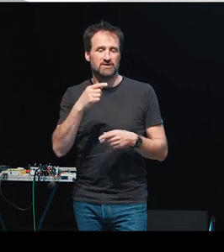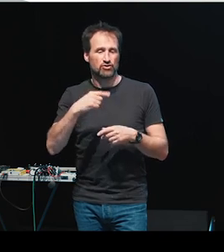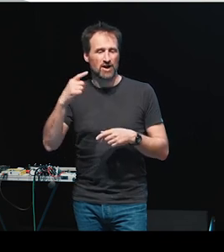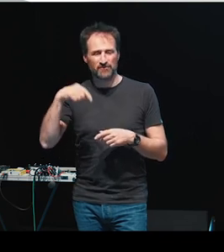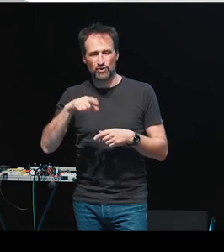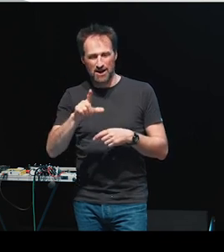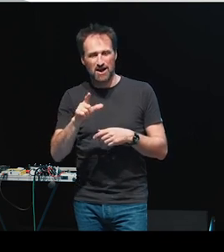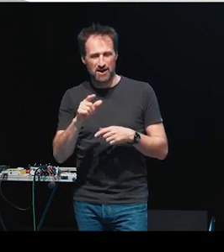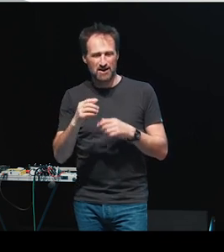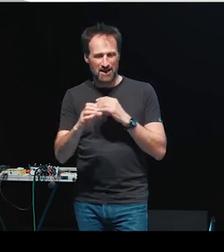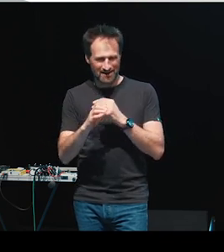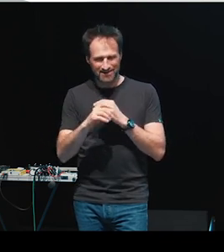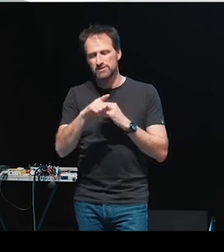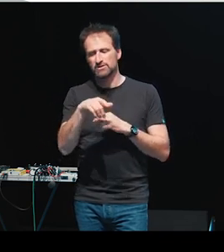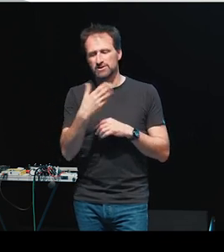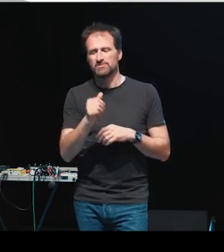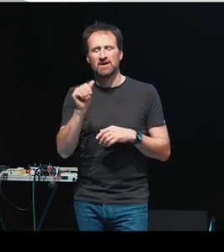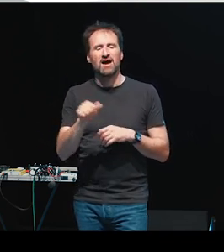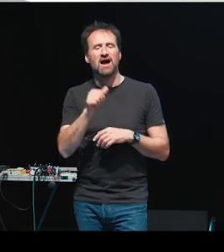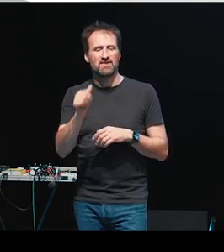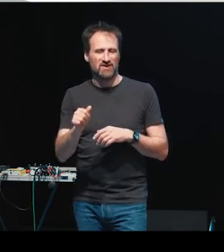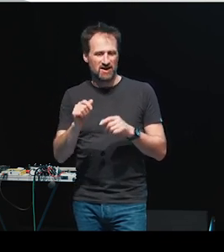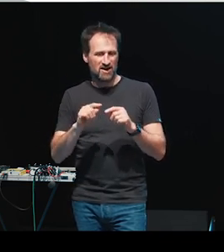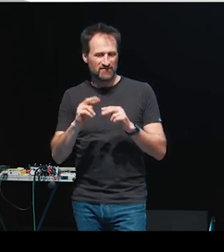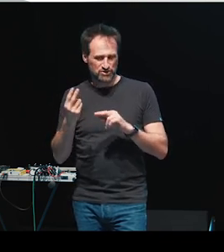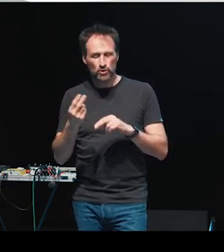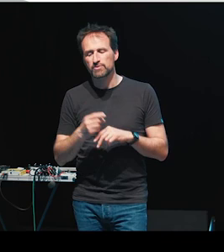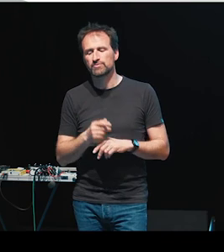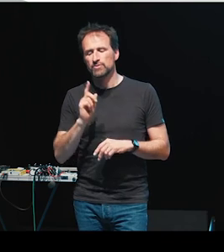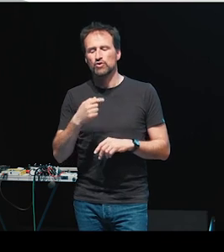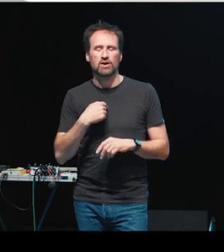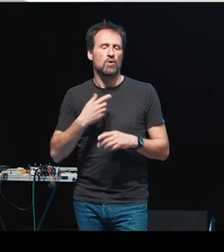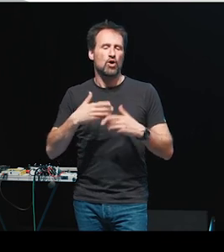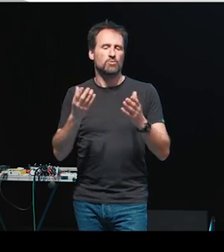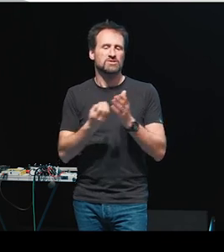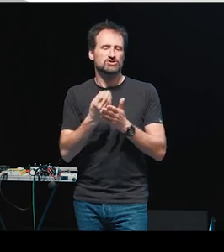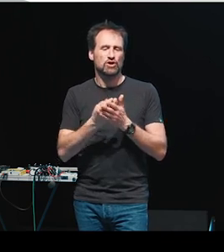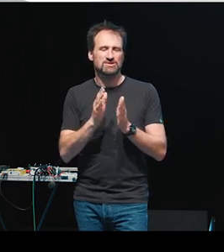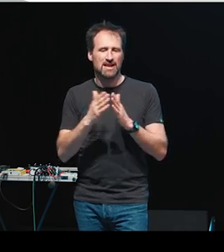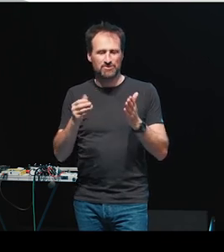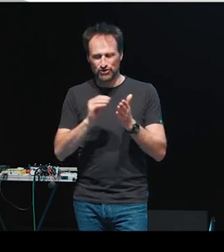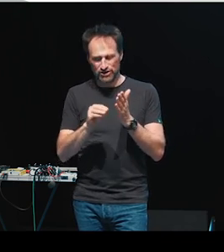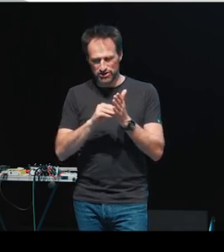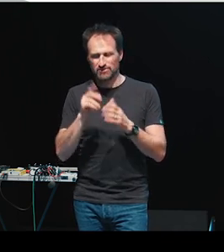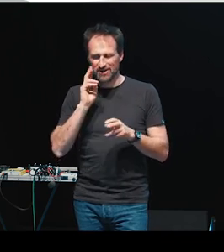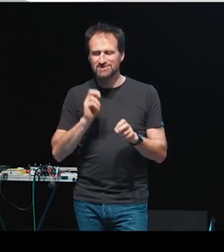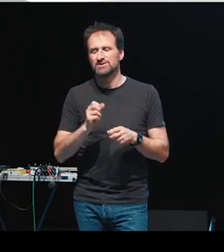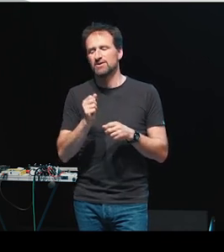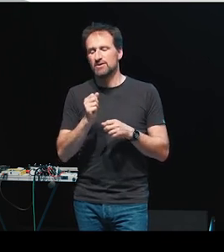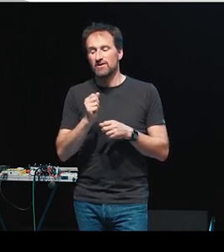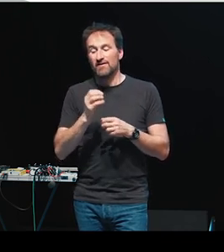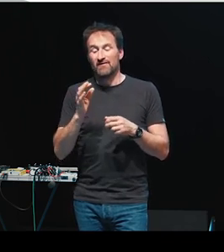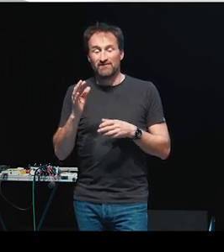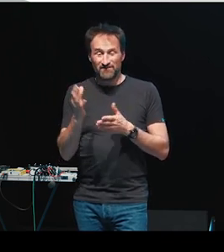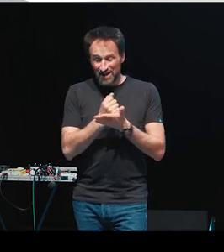have this in an alpha version. And I also wrote an open source library called Fetch Multipart GraphQL if you want to use it without